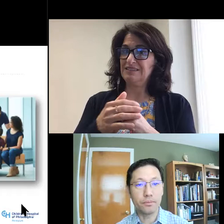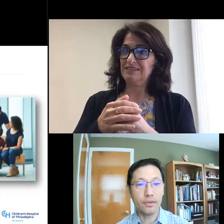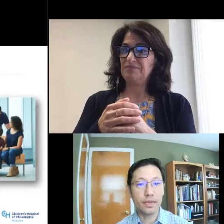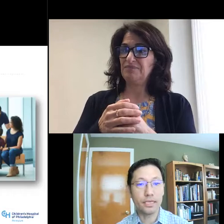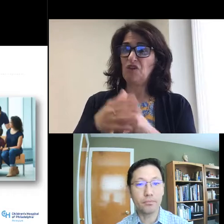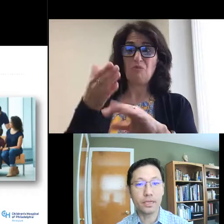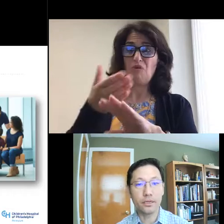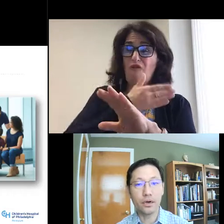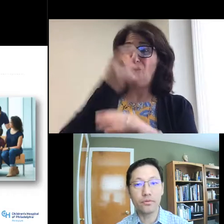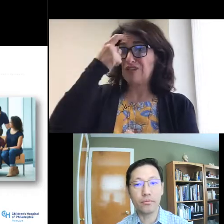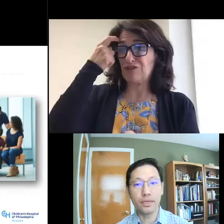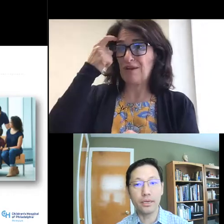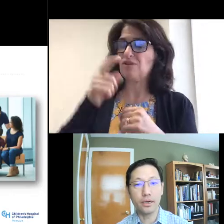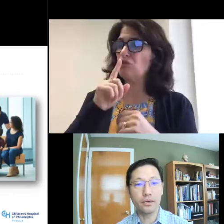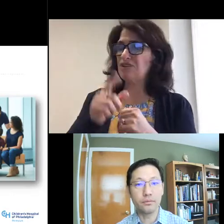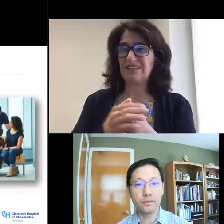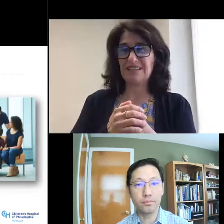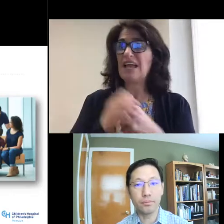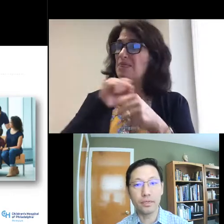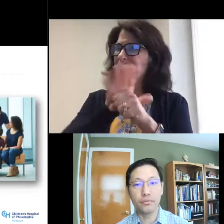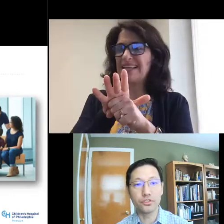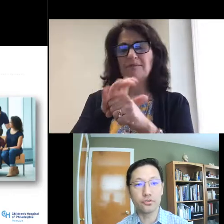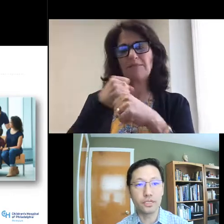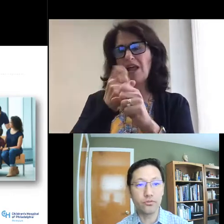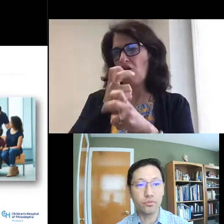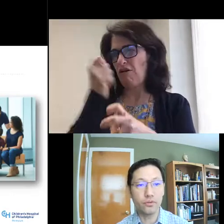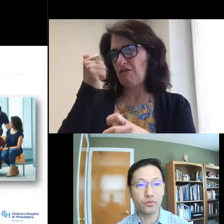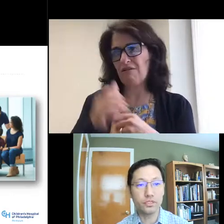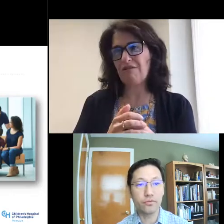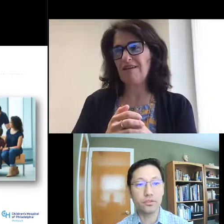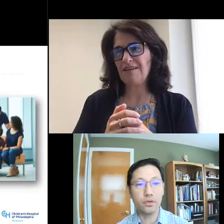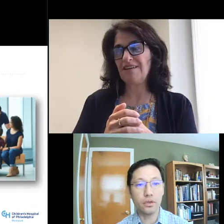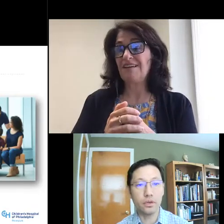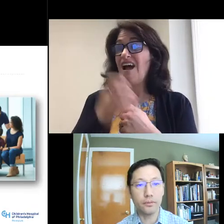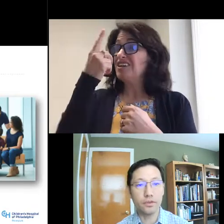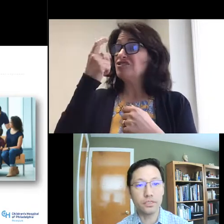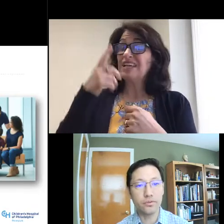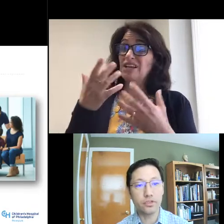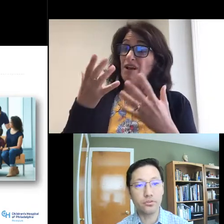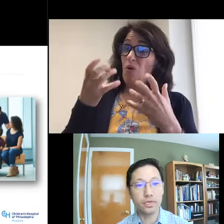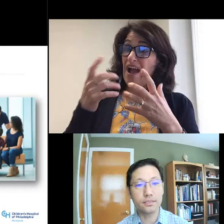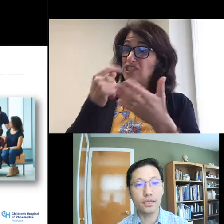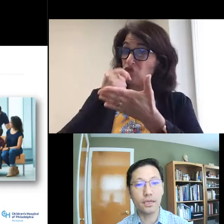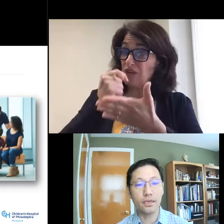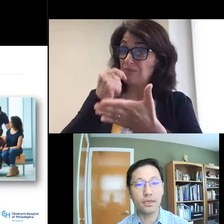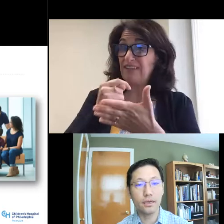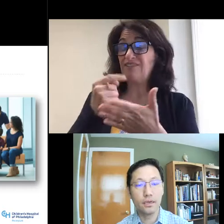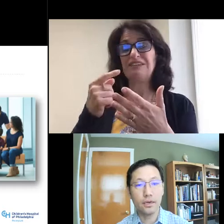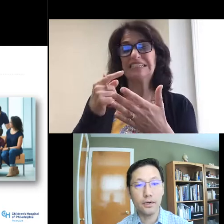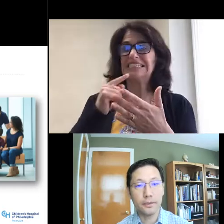And the pandemic has made it harder for many refugees to seek treatment for several severe stress